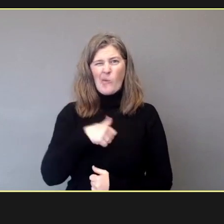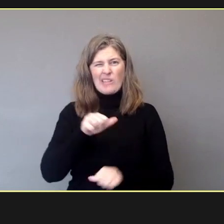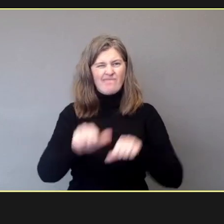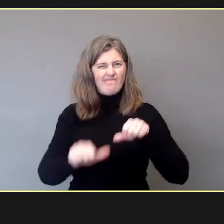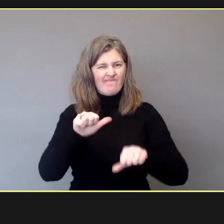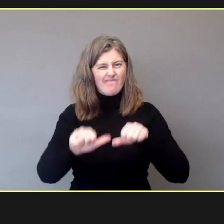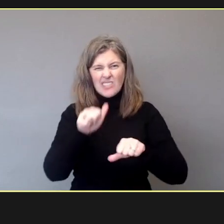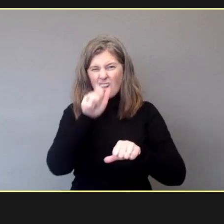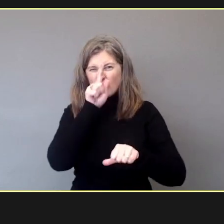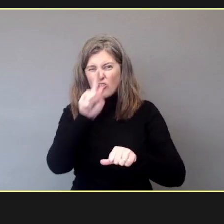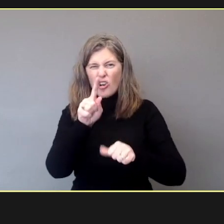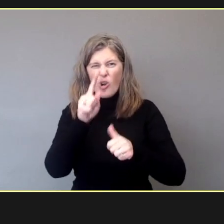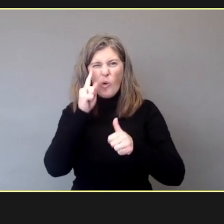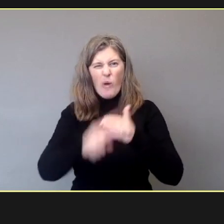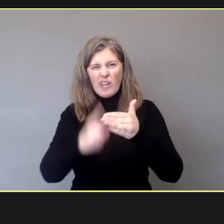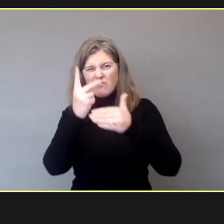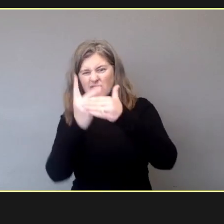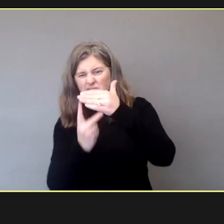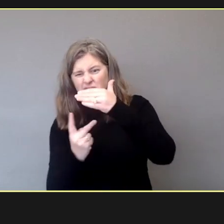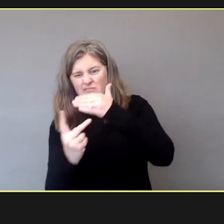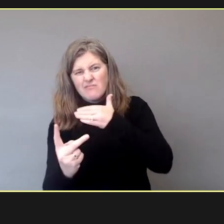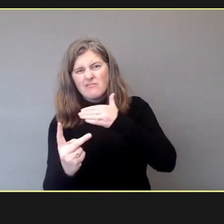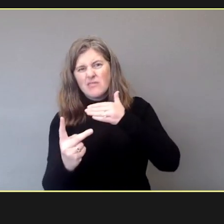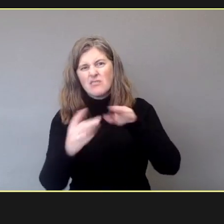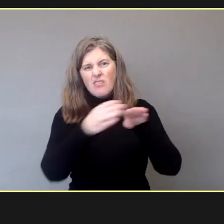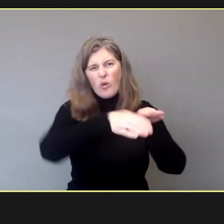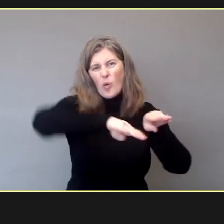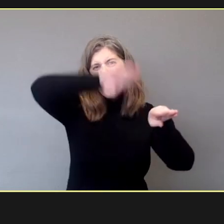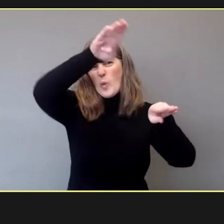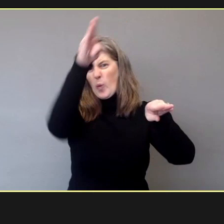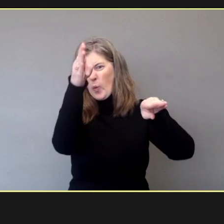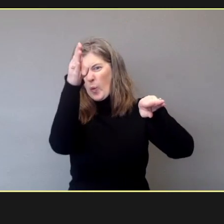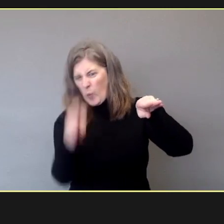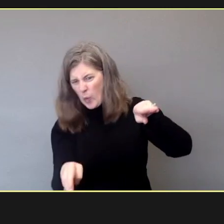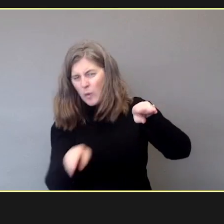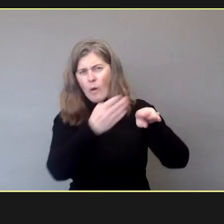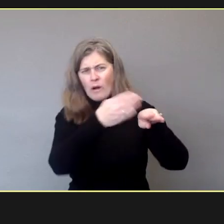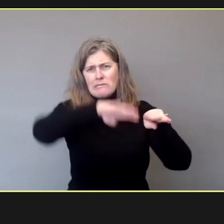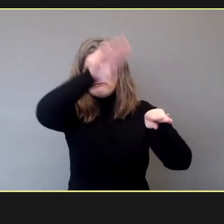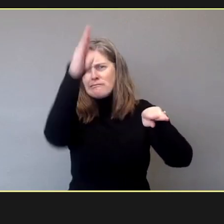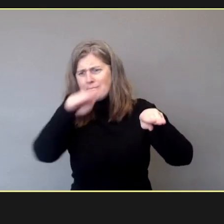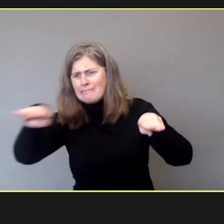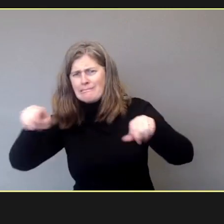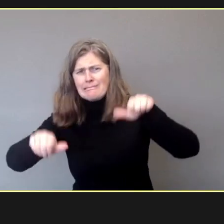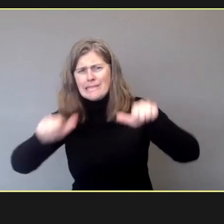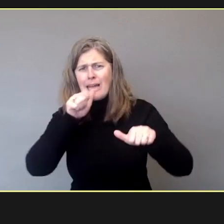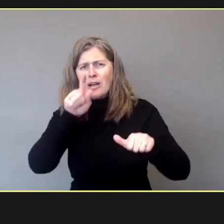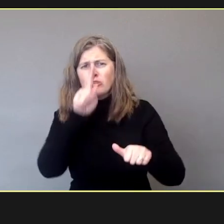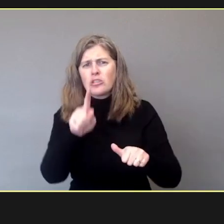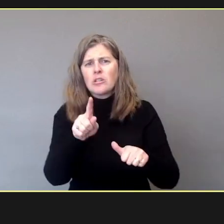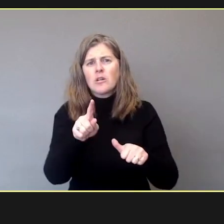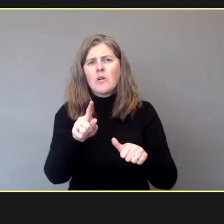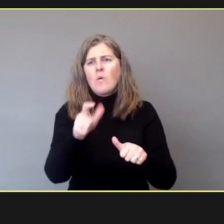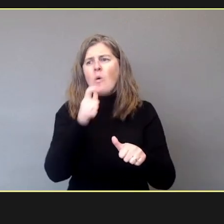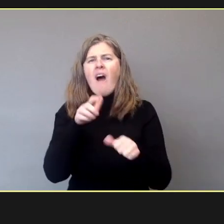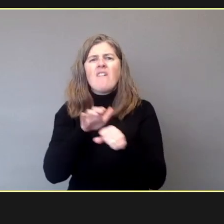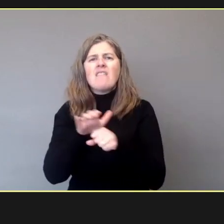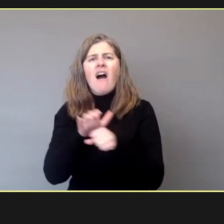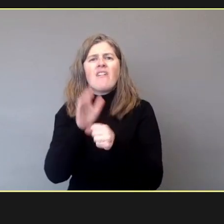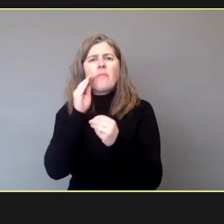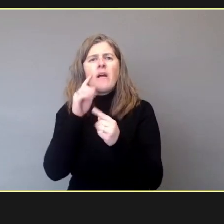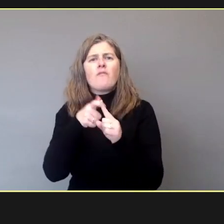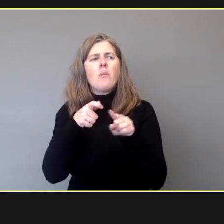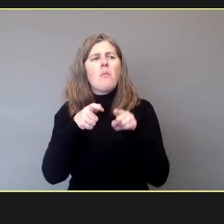sure is we just don't have enough data about other places that are just like us. I